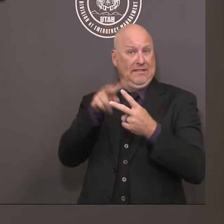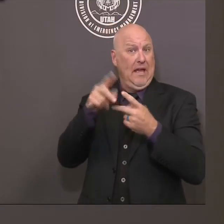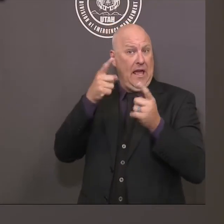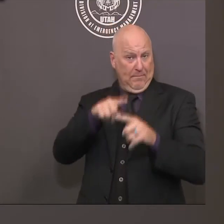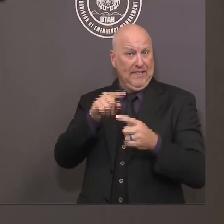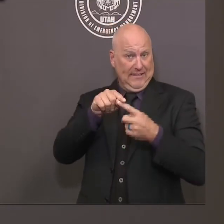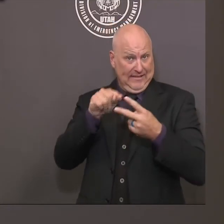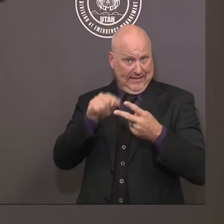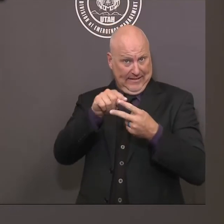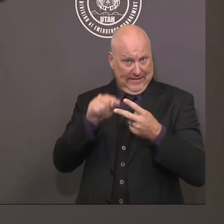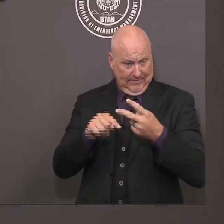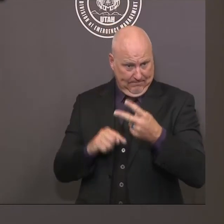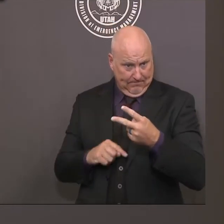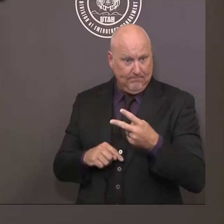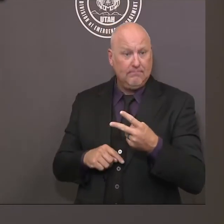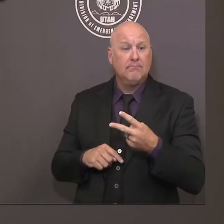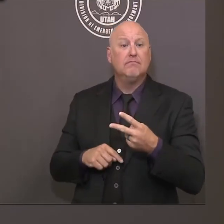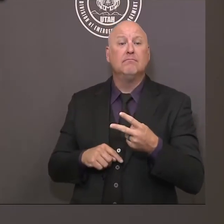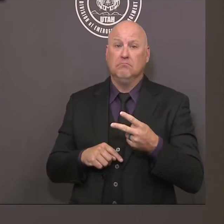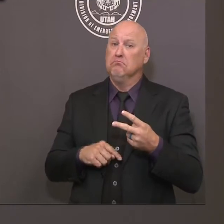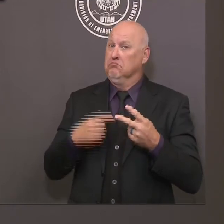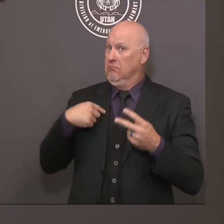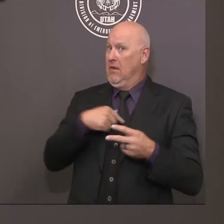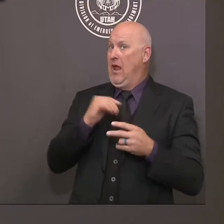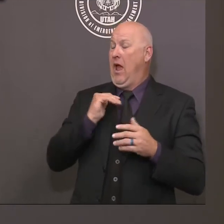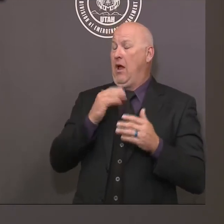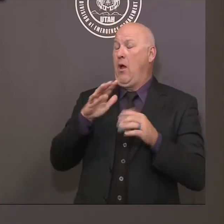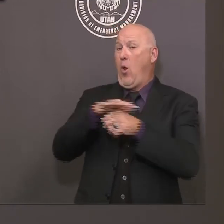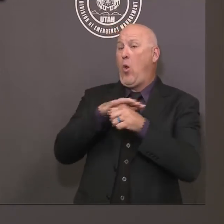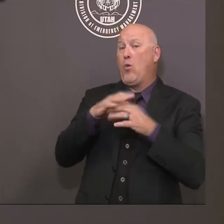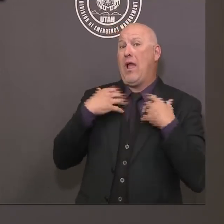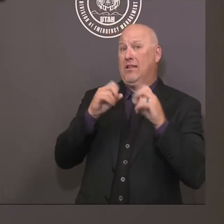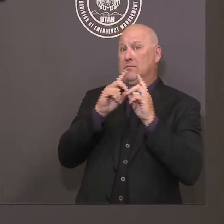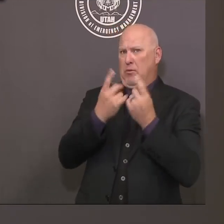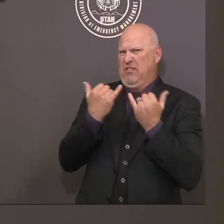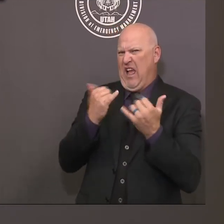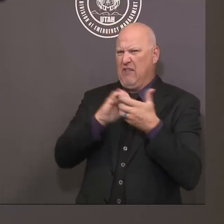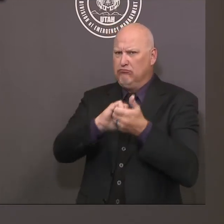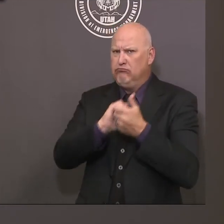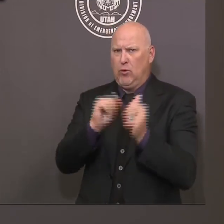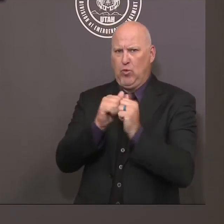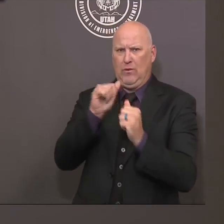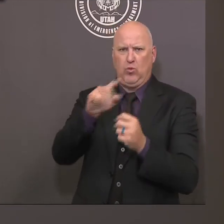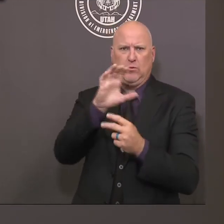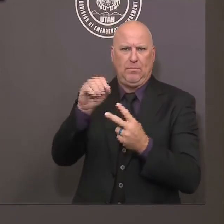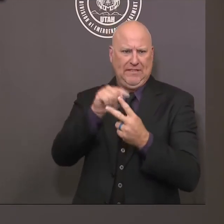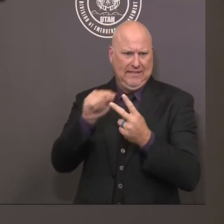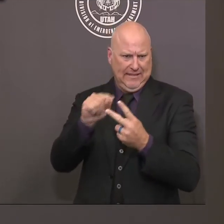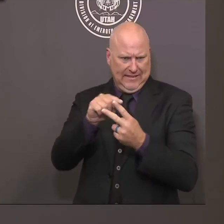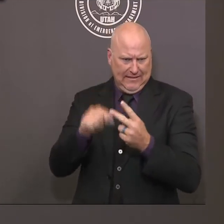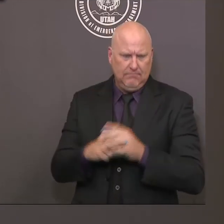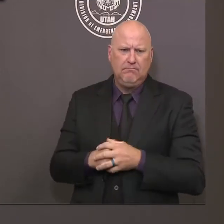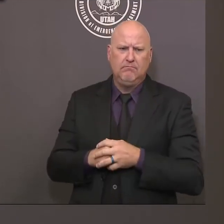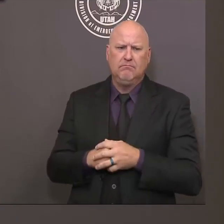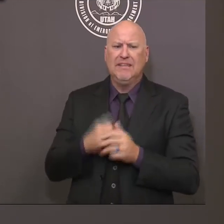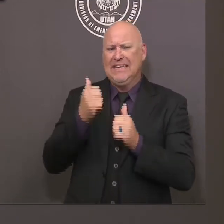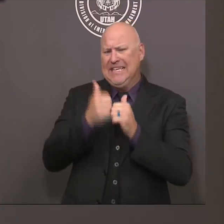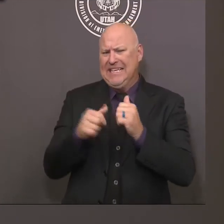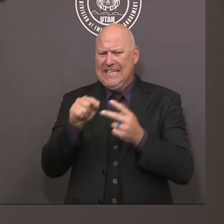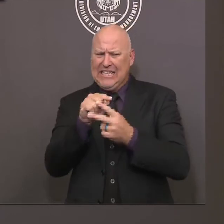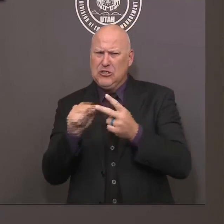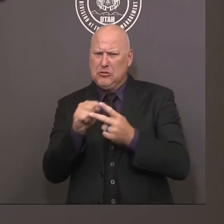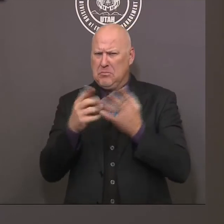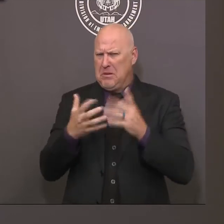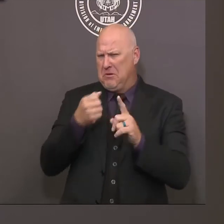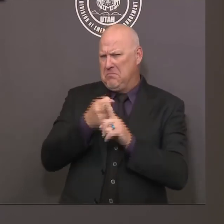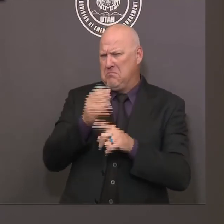practices. I don't have the exact numbers off the top of my head, but they each had a handful of COVID-19 cases prior to taking public health